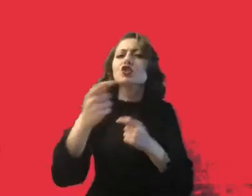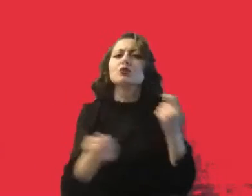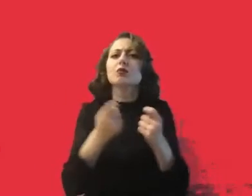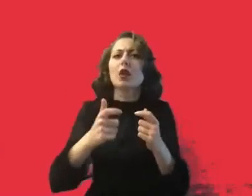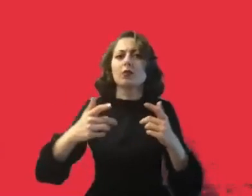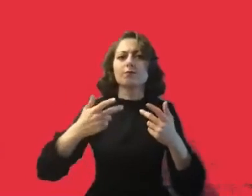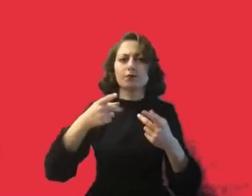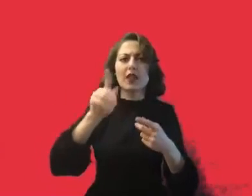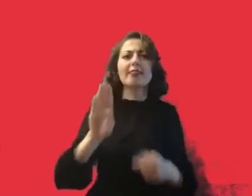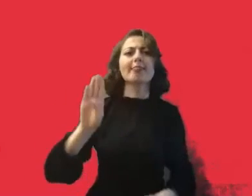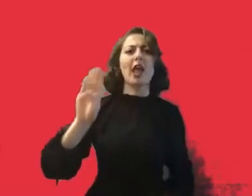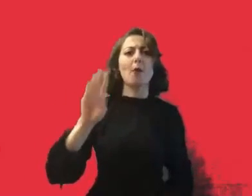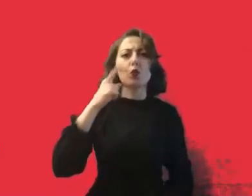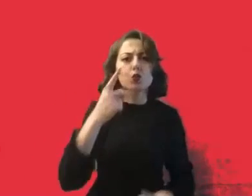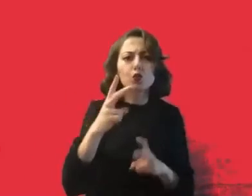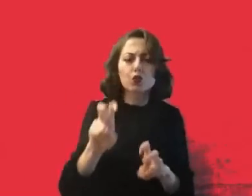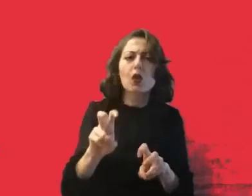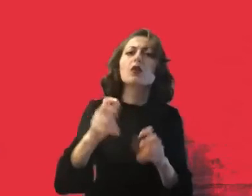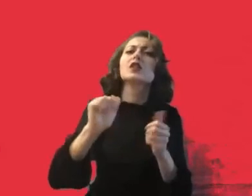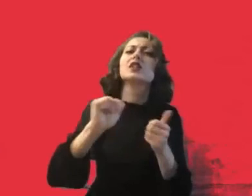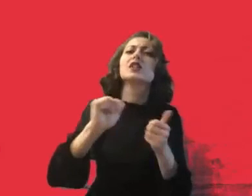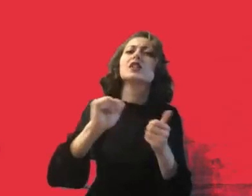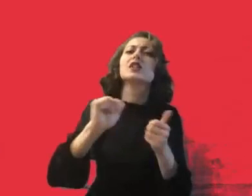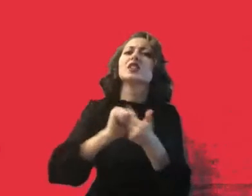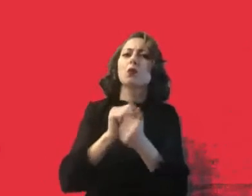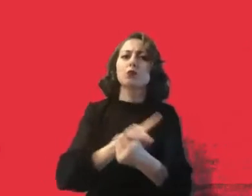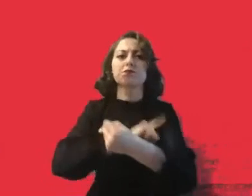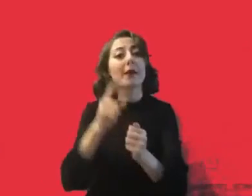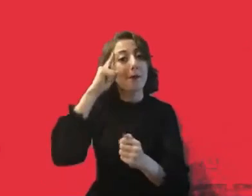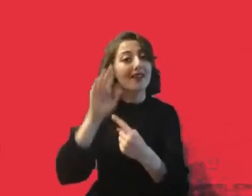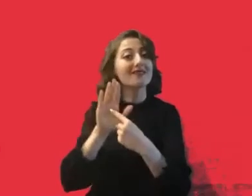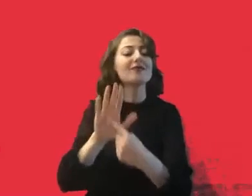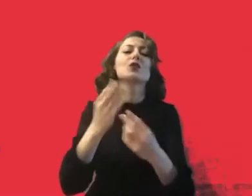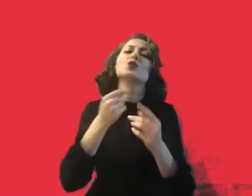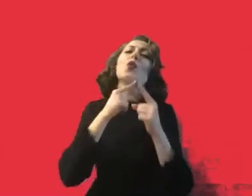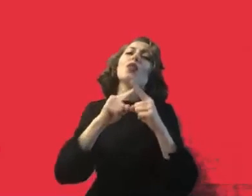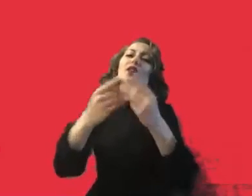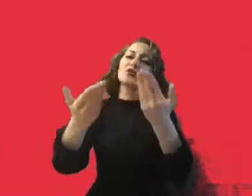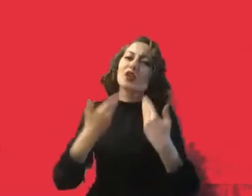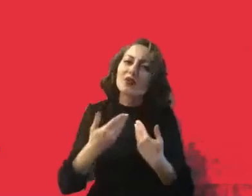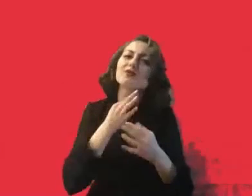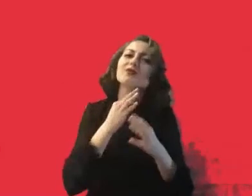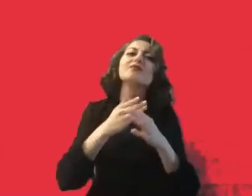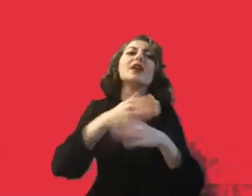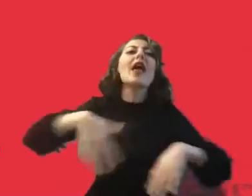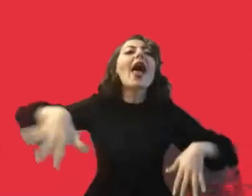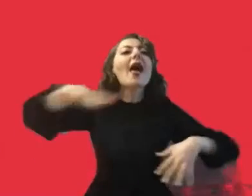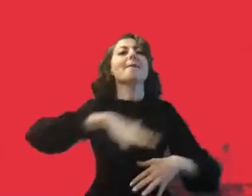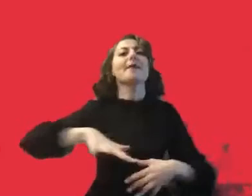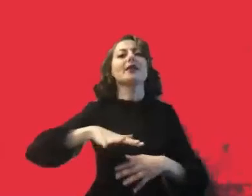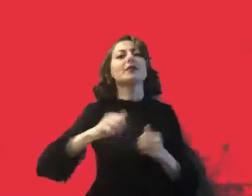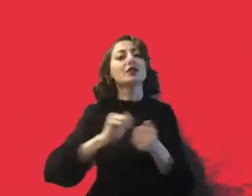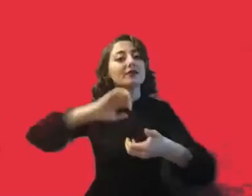inclusion, sporun and we gücünden talked about the rights, and we talked about the power of sports. And I would like to thank all the panelists for their